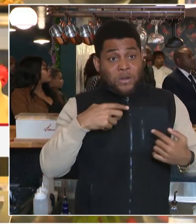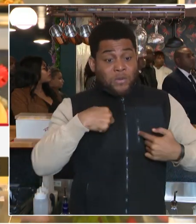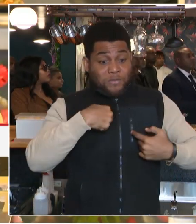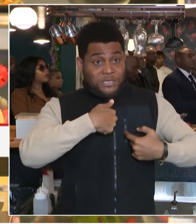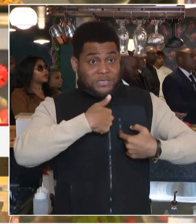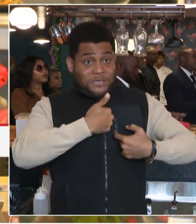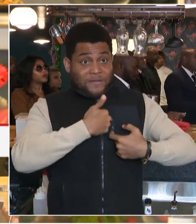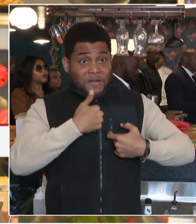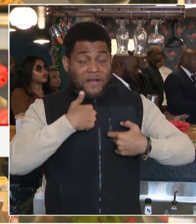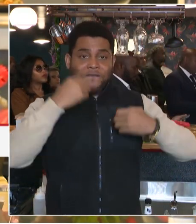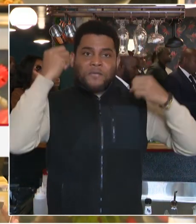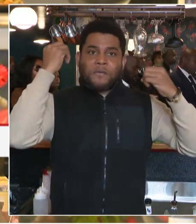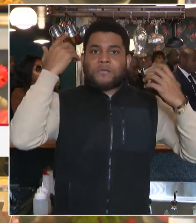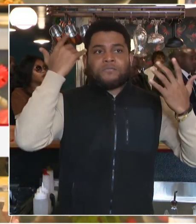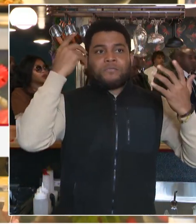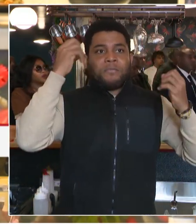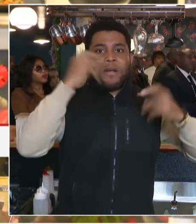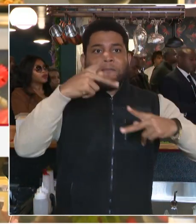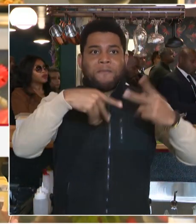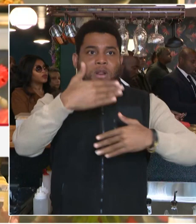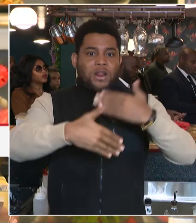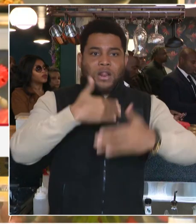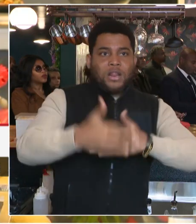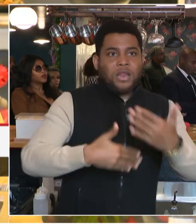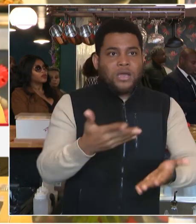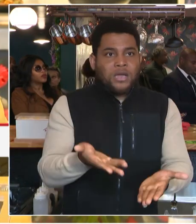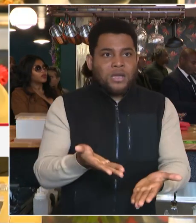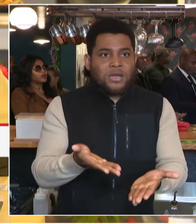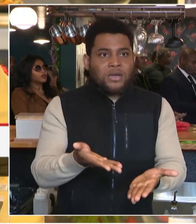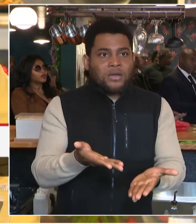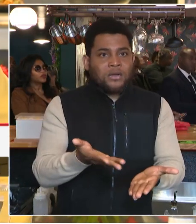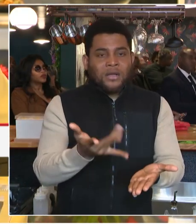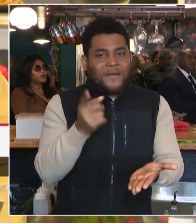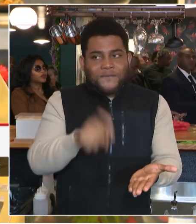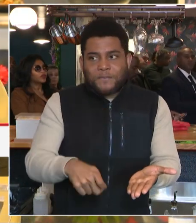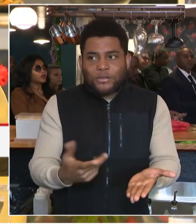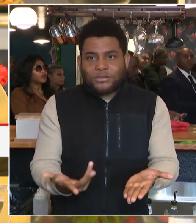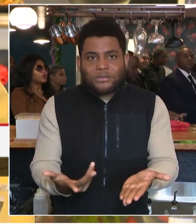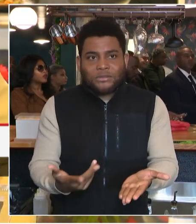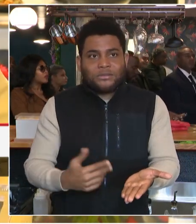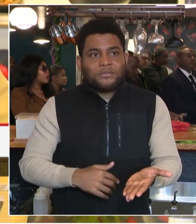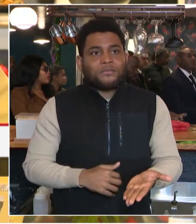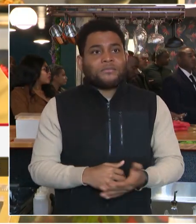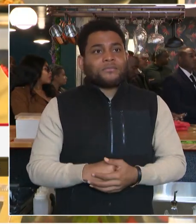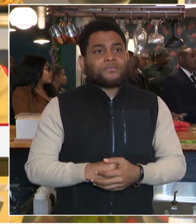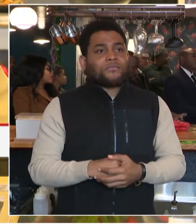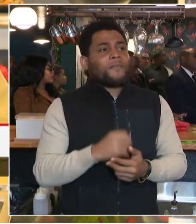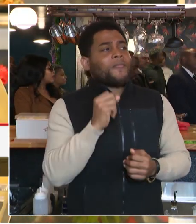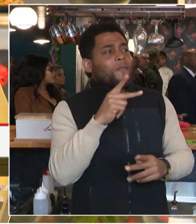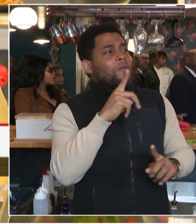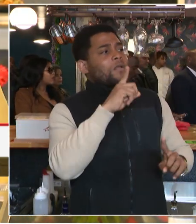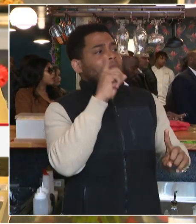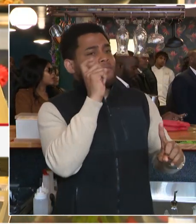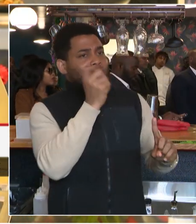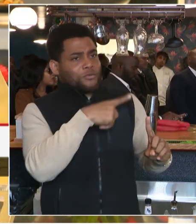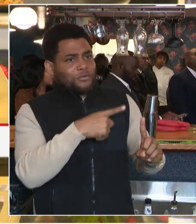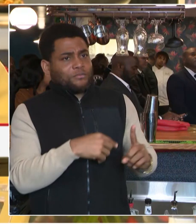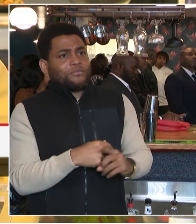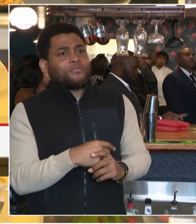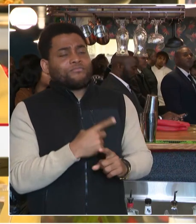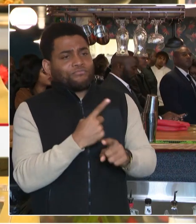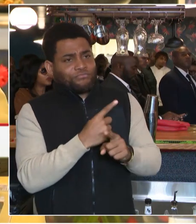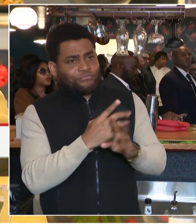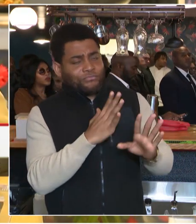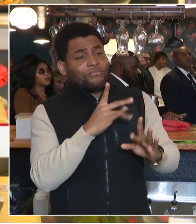Yes? Mayor, along those lines, there was some clapback here while you were gone about the bill